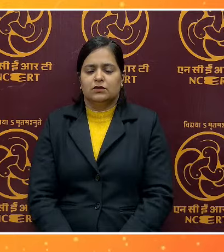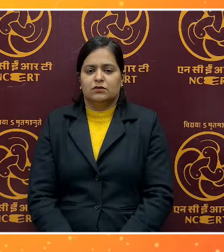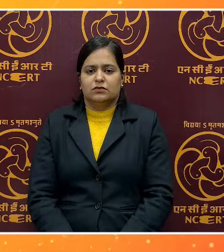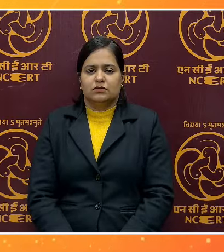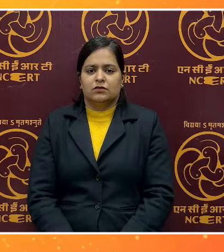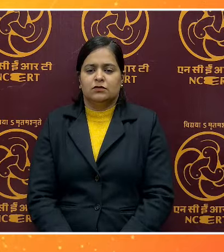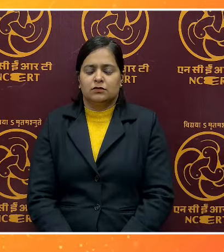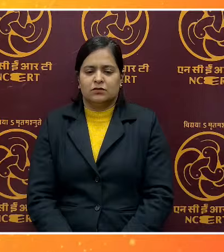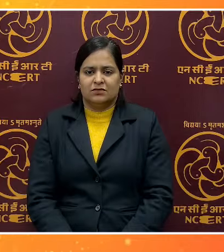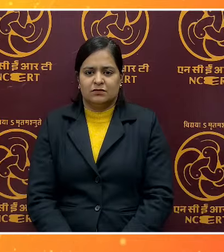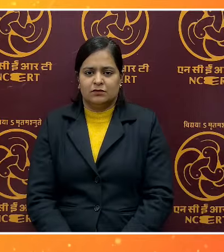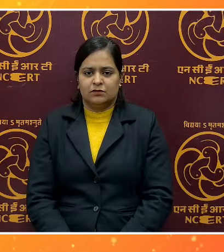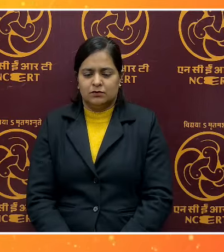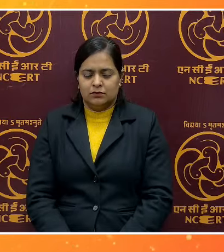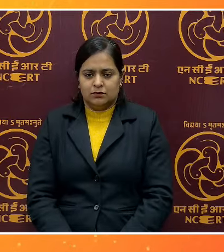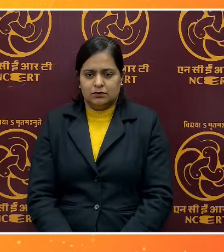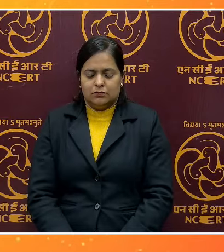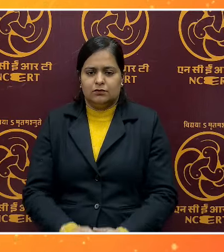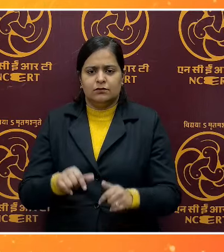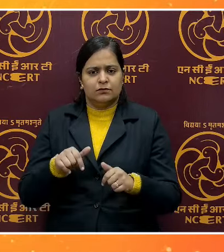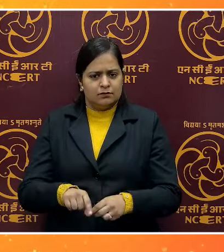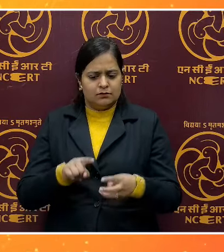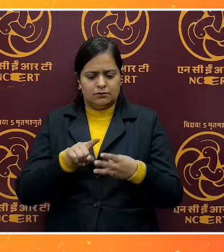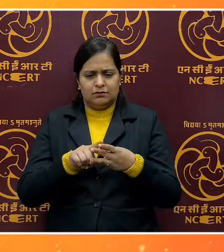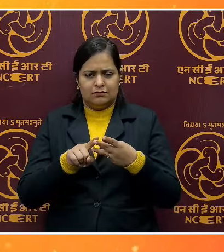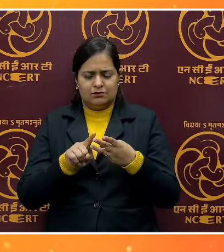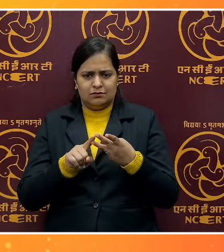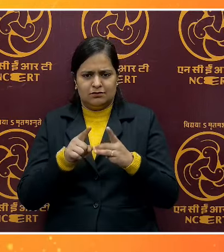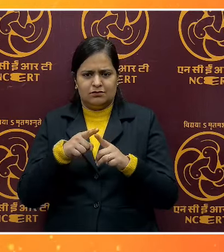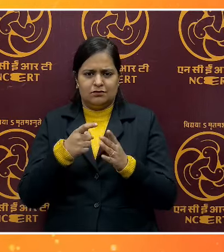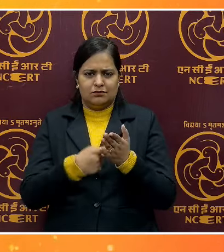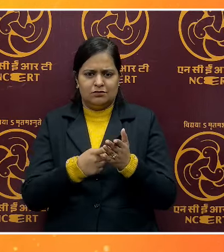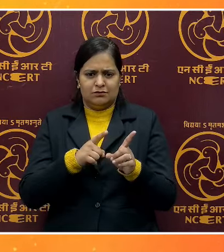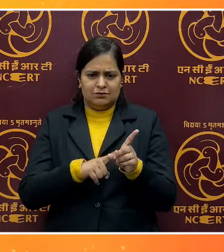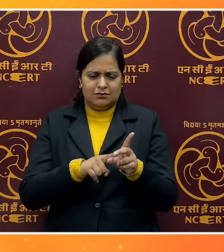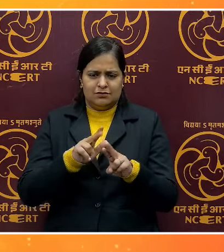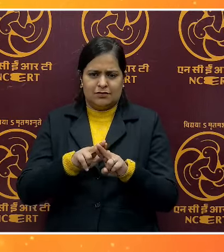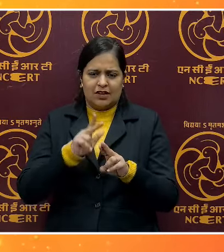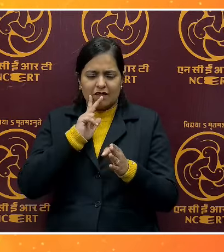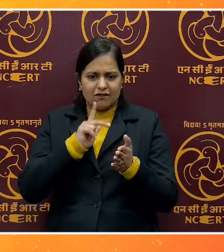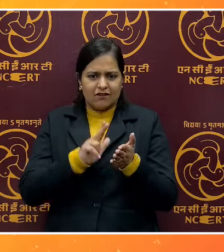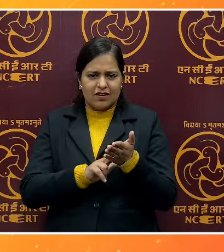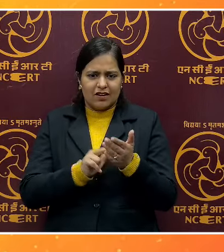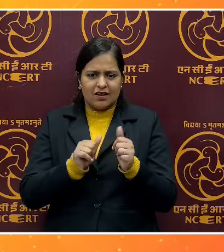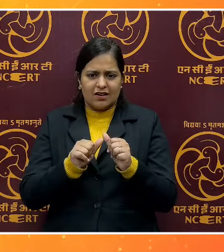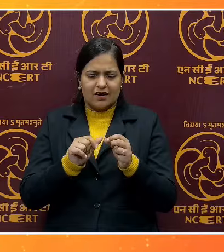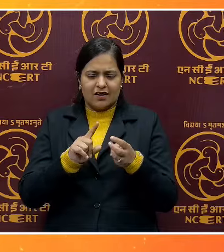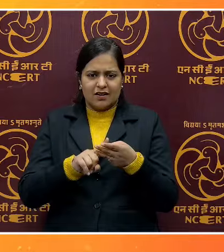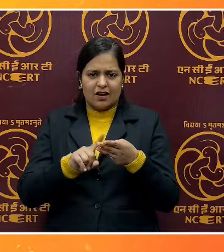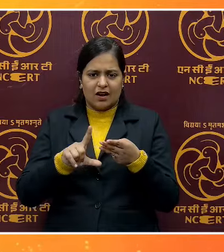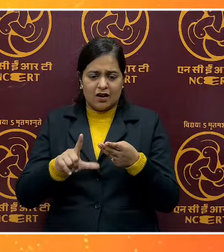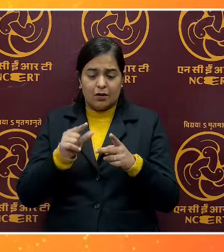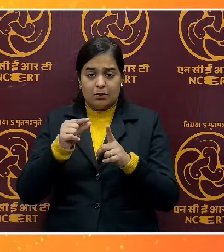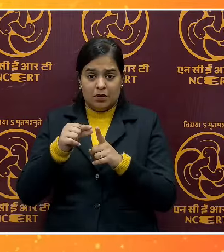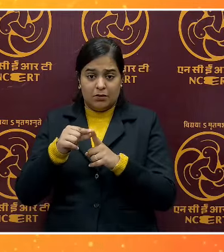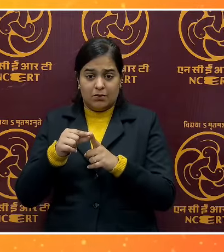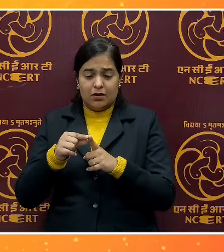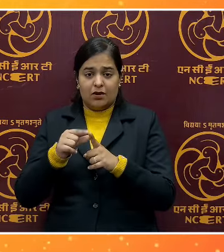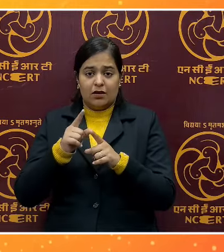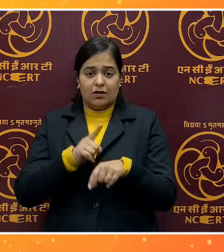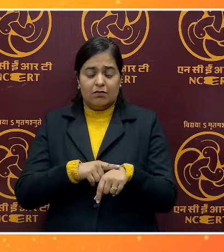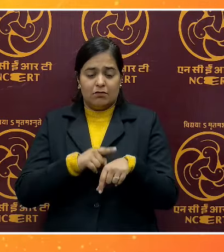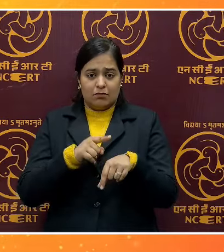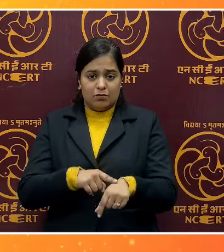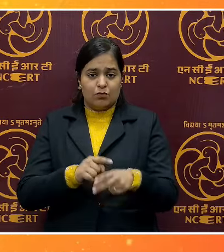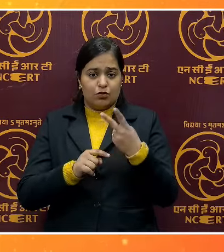Triphenyl, numeral prefix 3, that is triphenyl. That is why we are using bis. PPH3 coming 2 times and starting